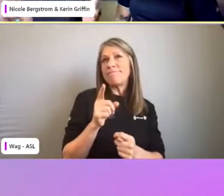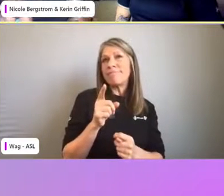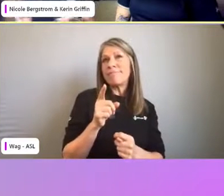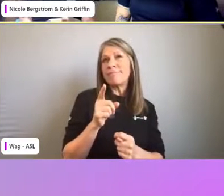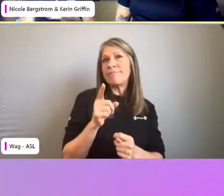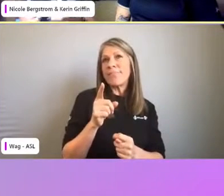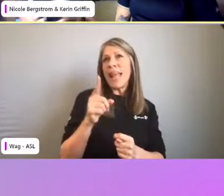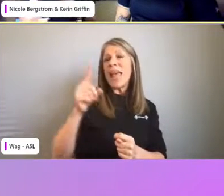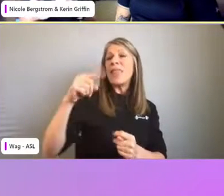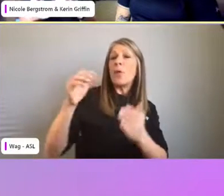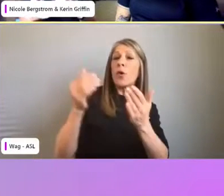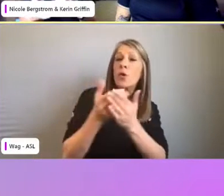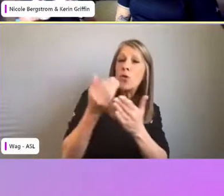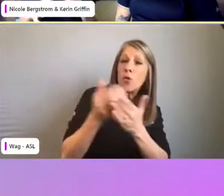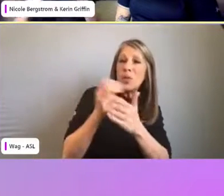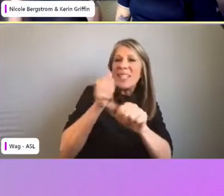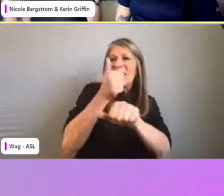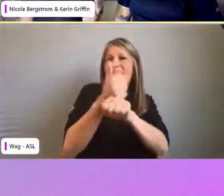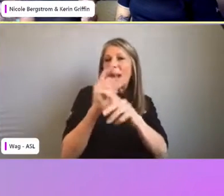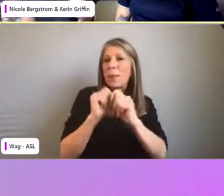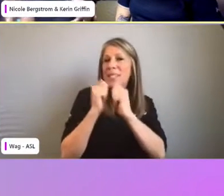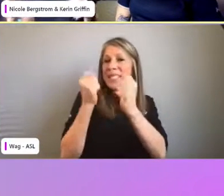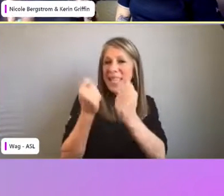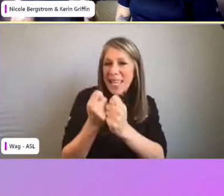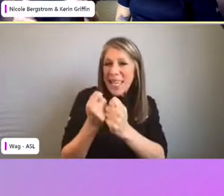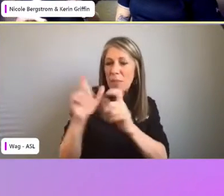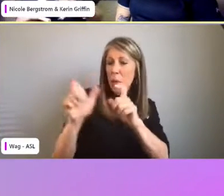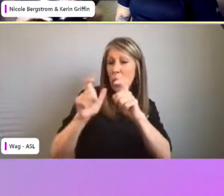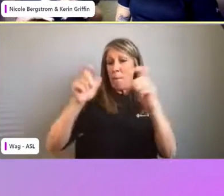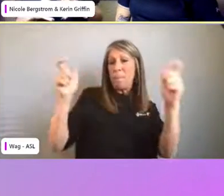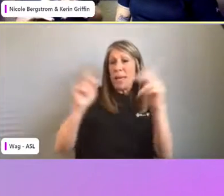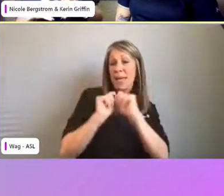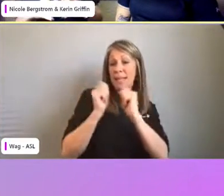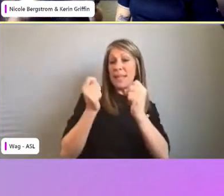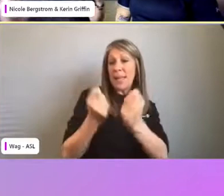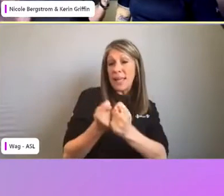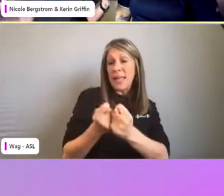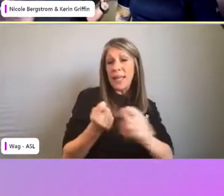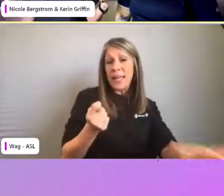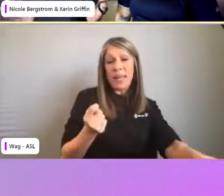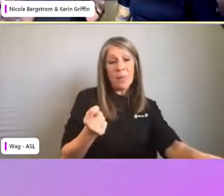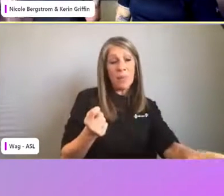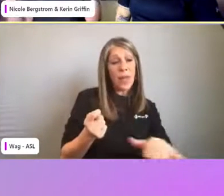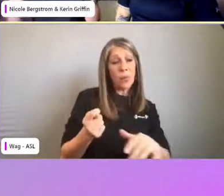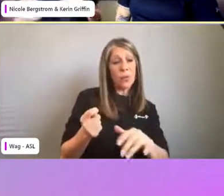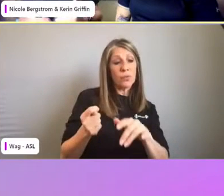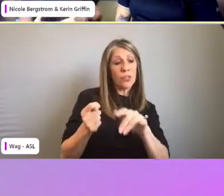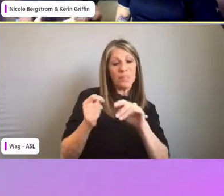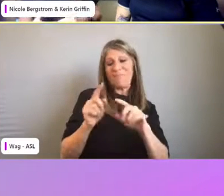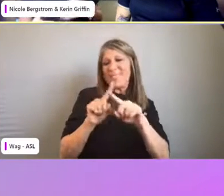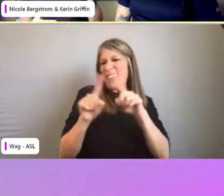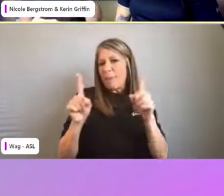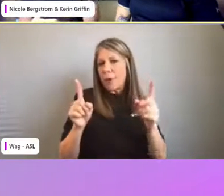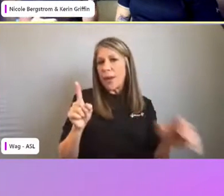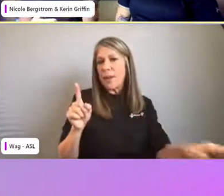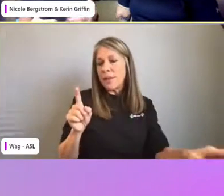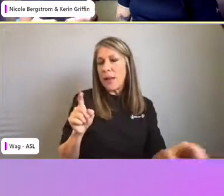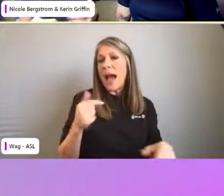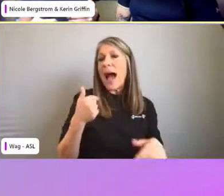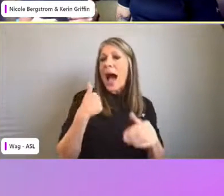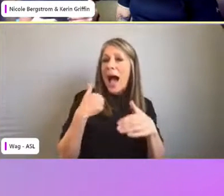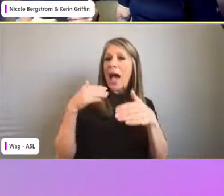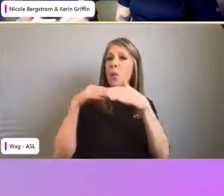they were a newly formed team, they were a larger team, they were dispersed. And I went in and